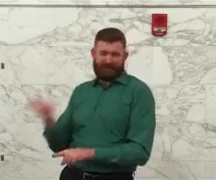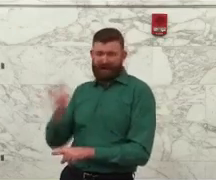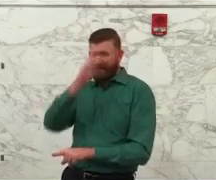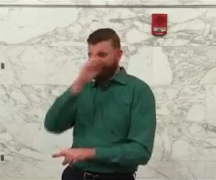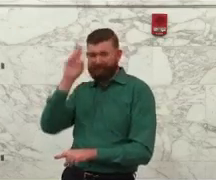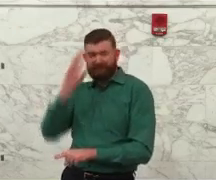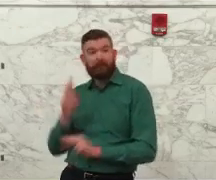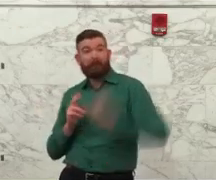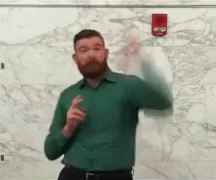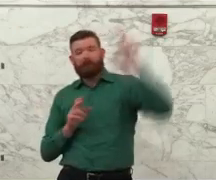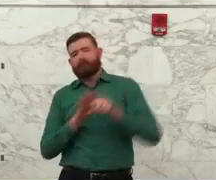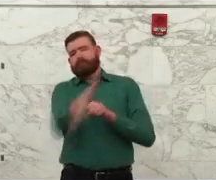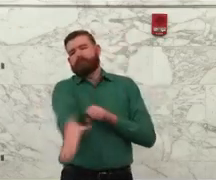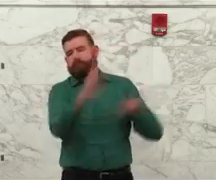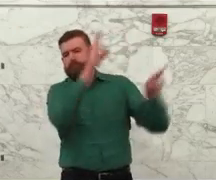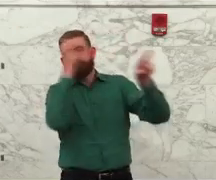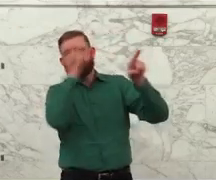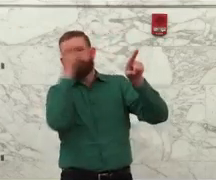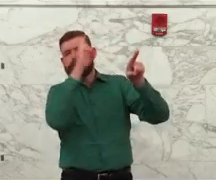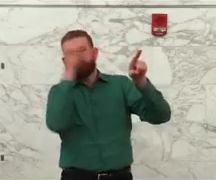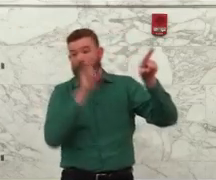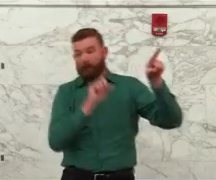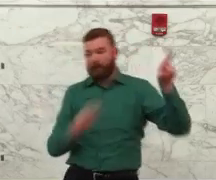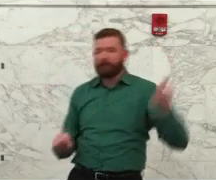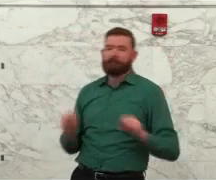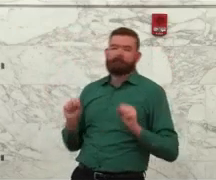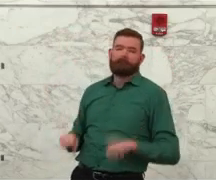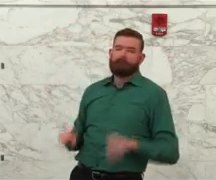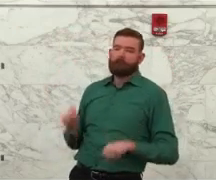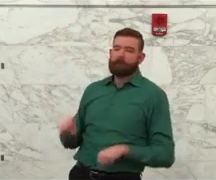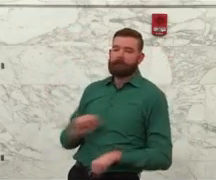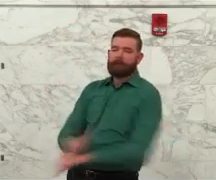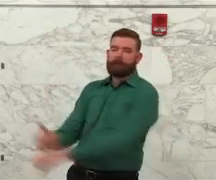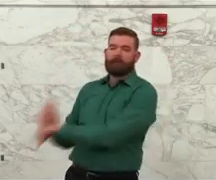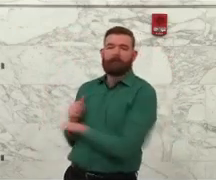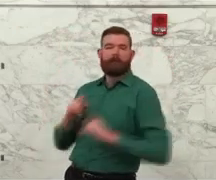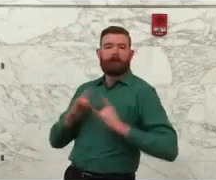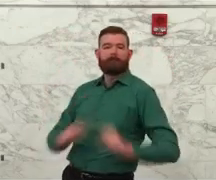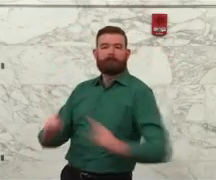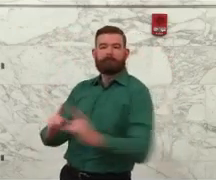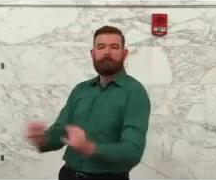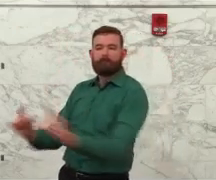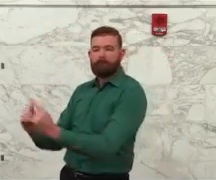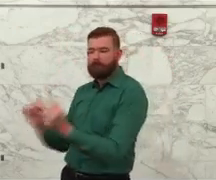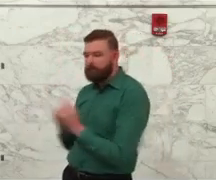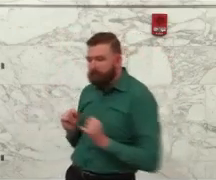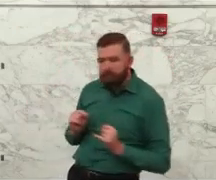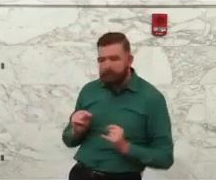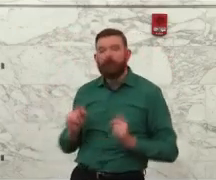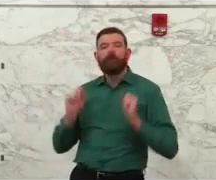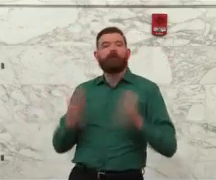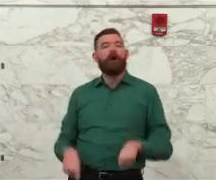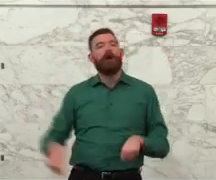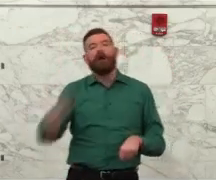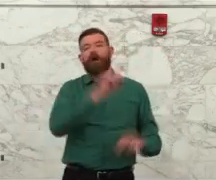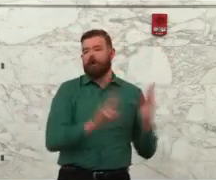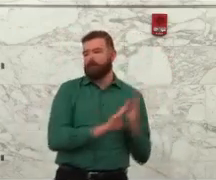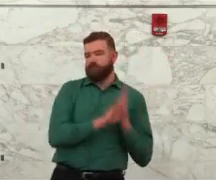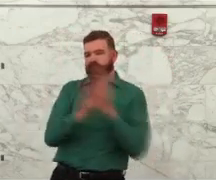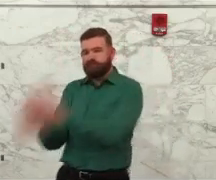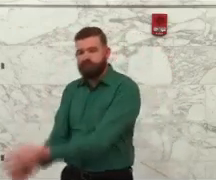facilities that could take care of patients that are not COVID-19 patients that